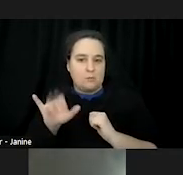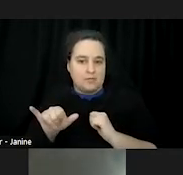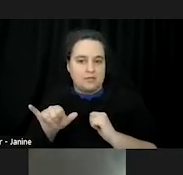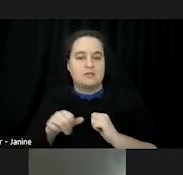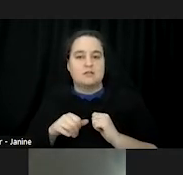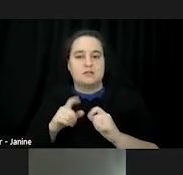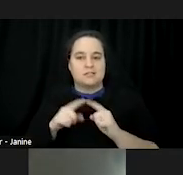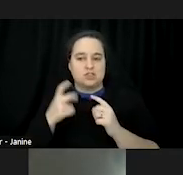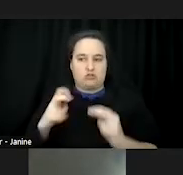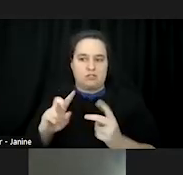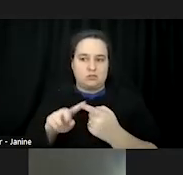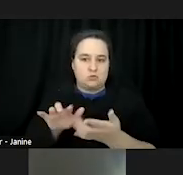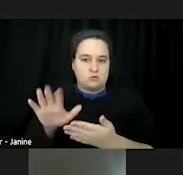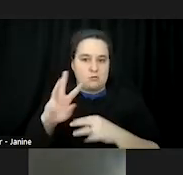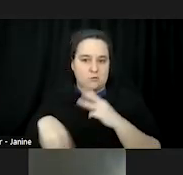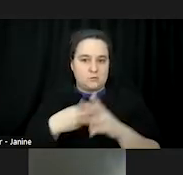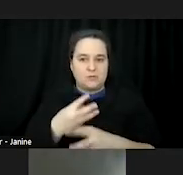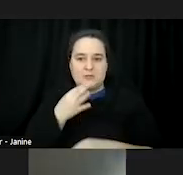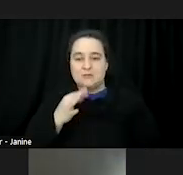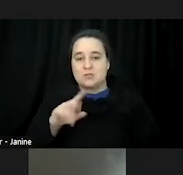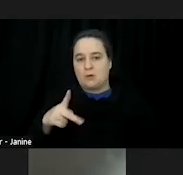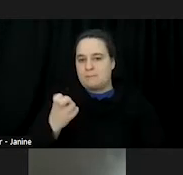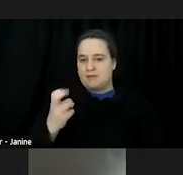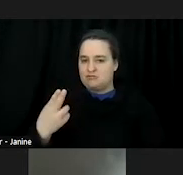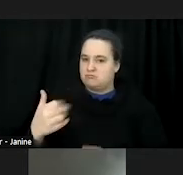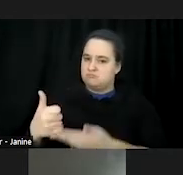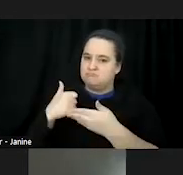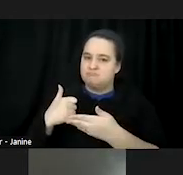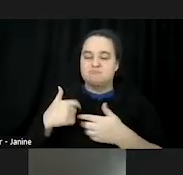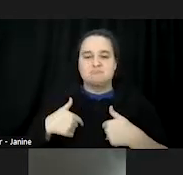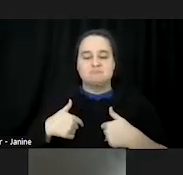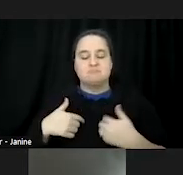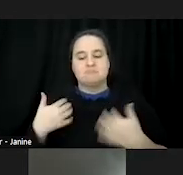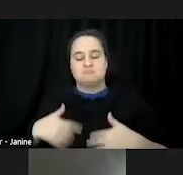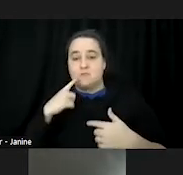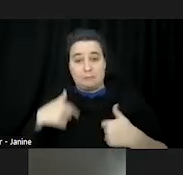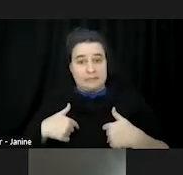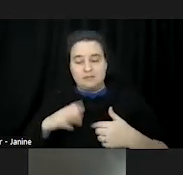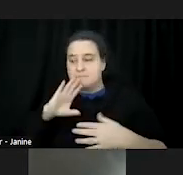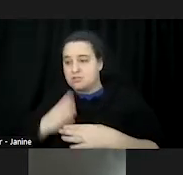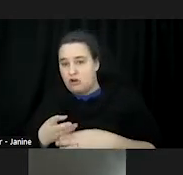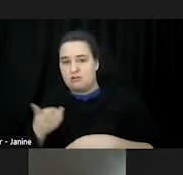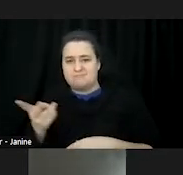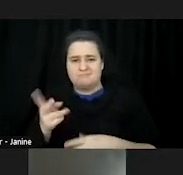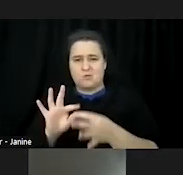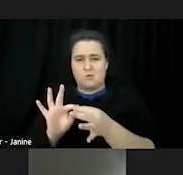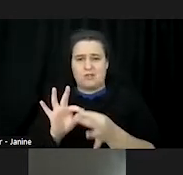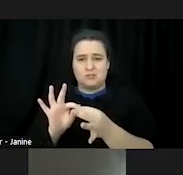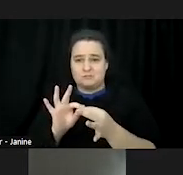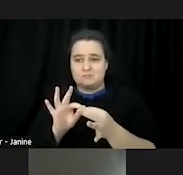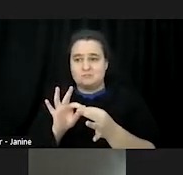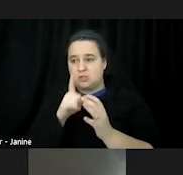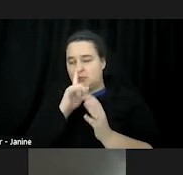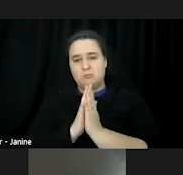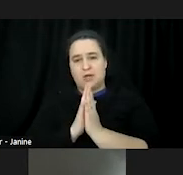into the college world. So Peach has been very helpful, not only for me, but for my daughter, and their relationship is something that I prayed for.